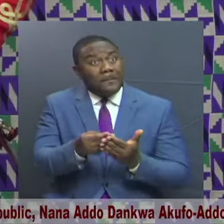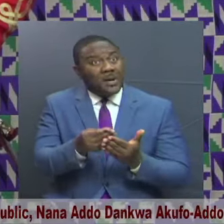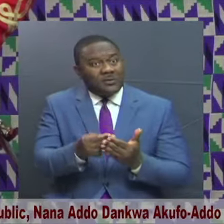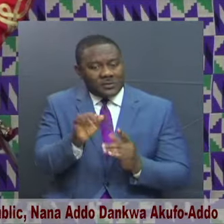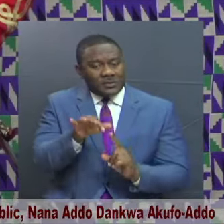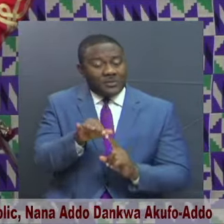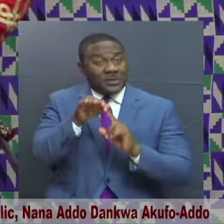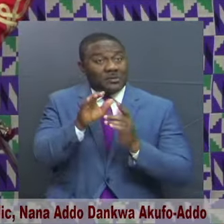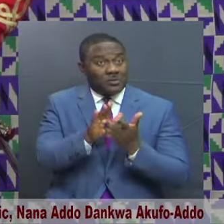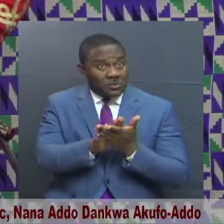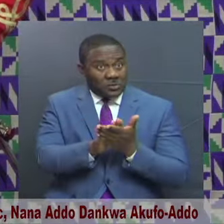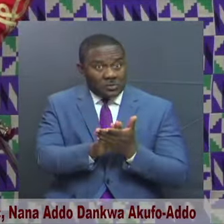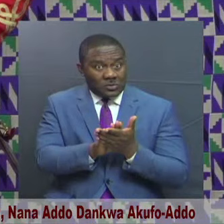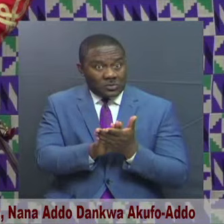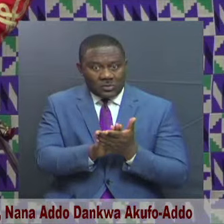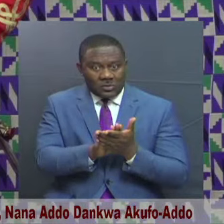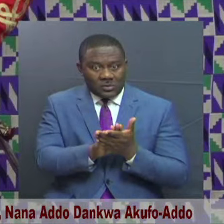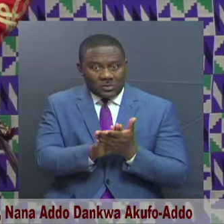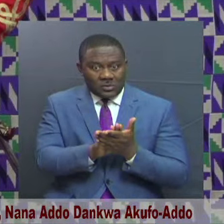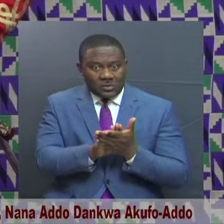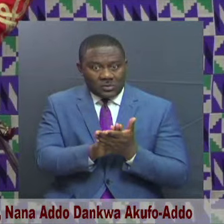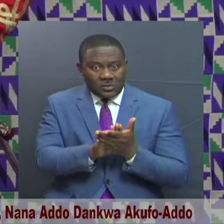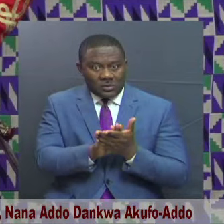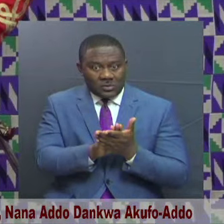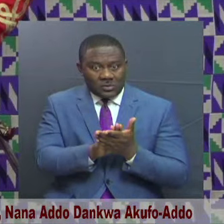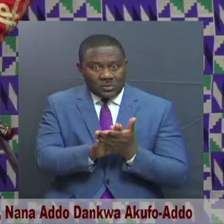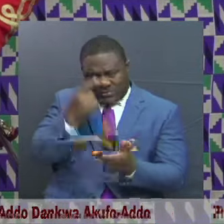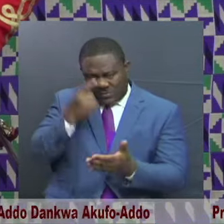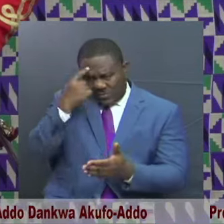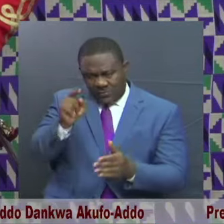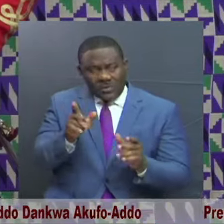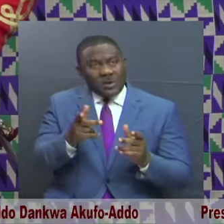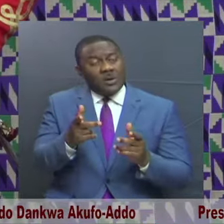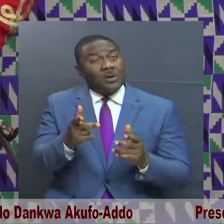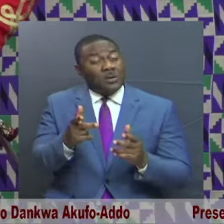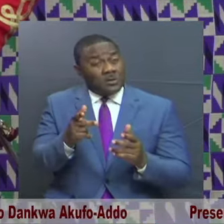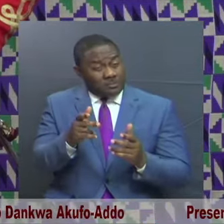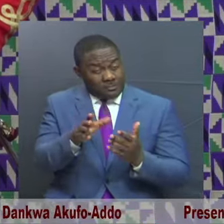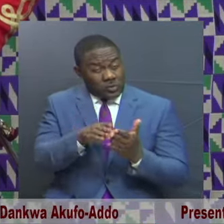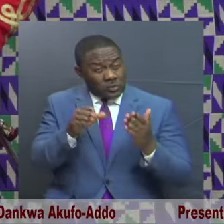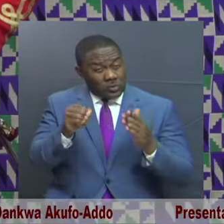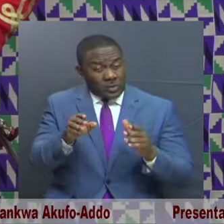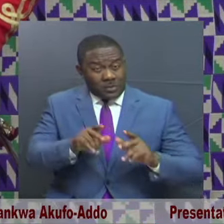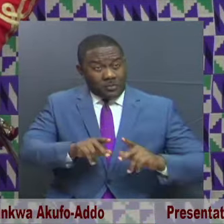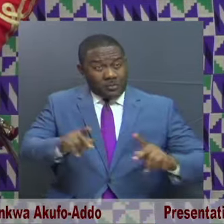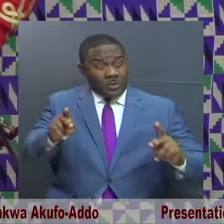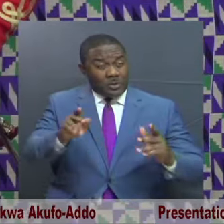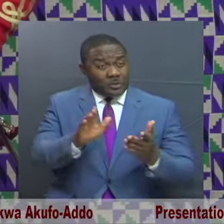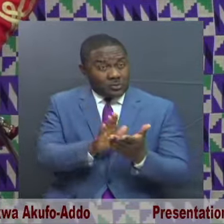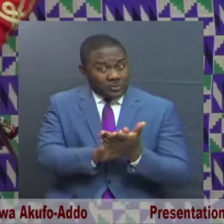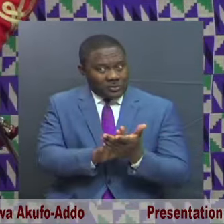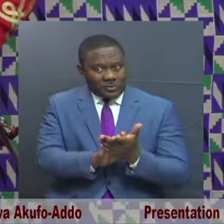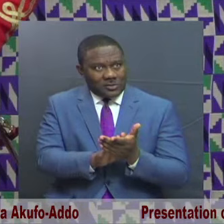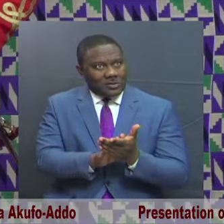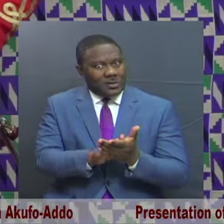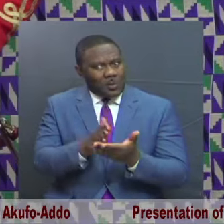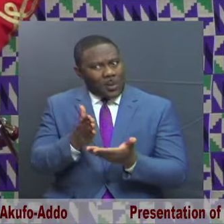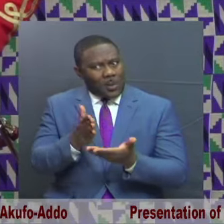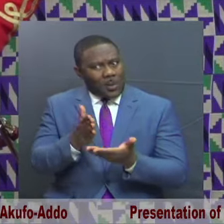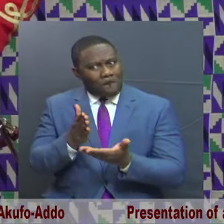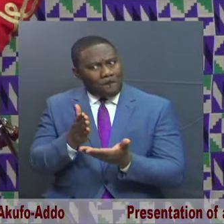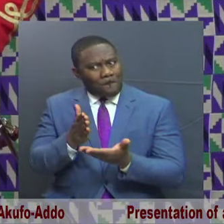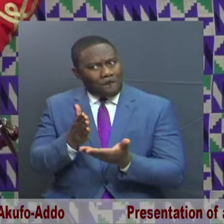peoples in public junior high schools among others have significantly increased access to